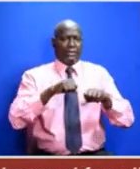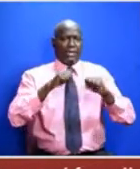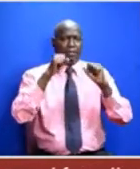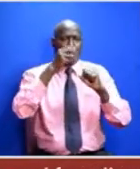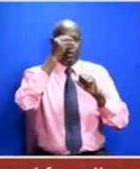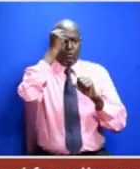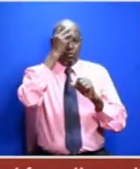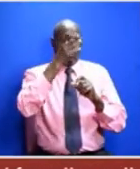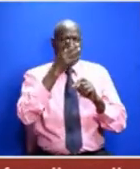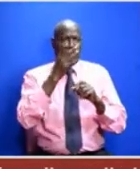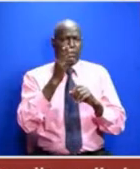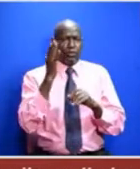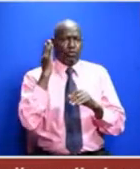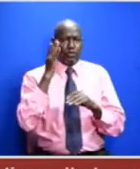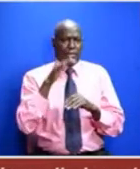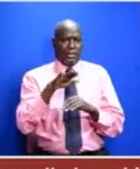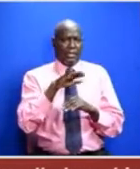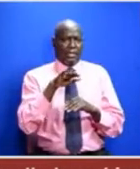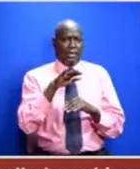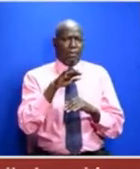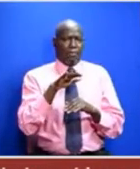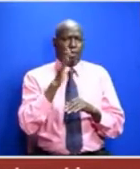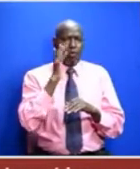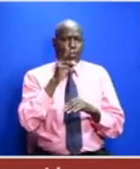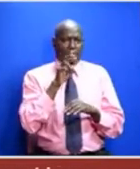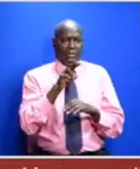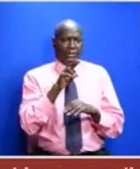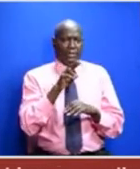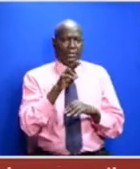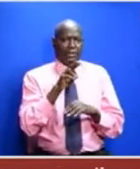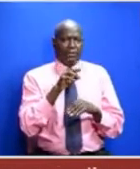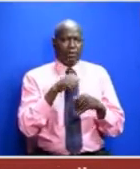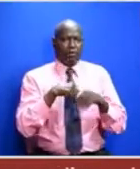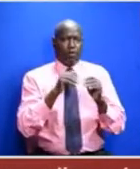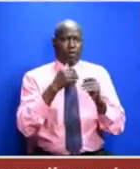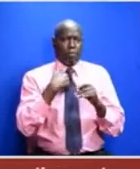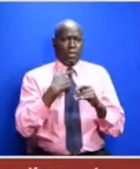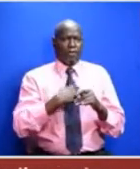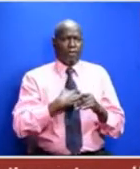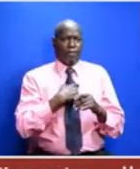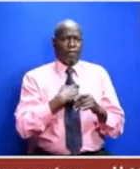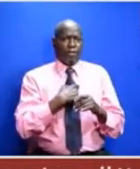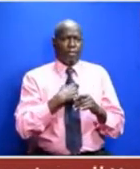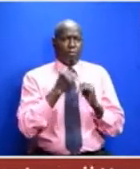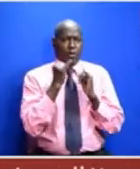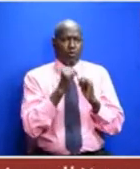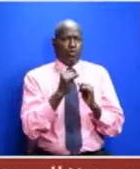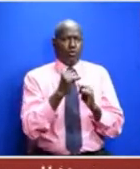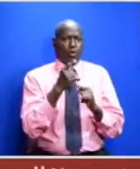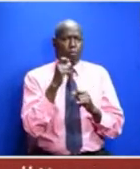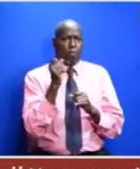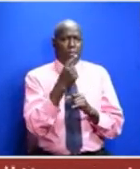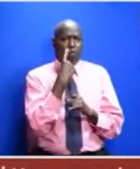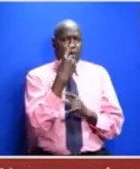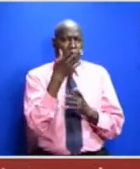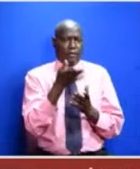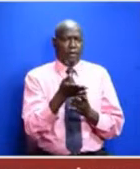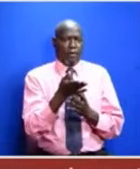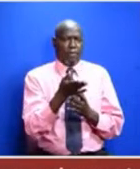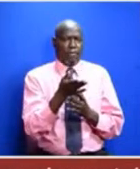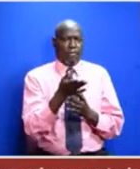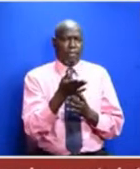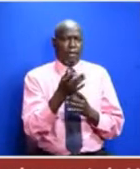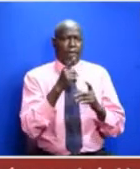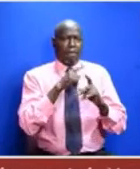student amezungumzia mambo ya usalama tutaangalia kabisa. Mimi bado ni mgeni kidogo, nimekaa tu mwezi moja hapa,